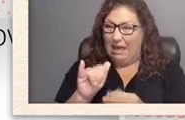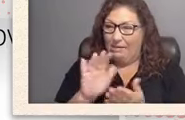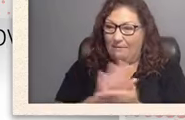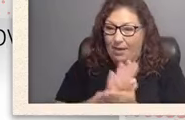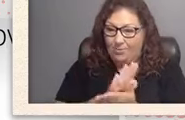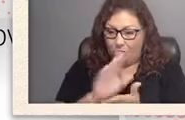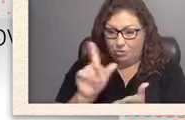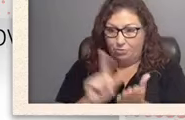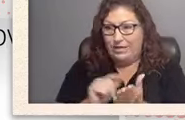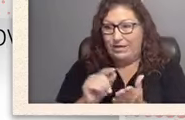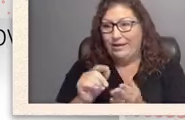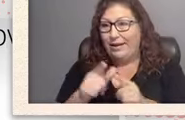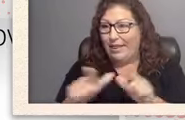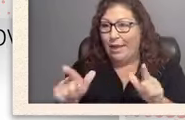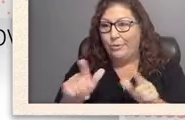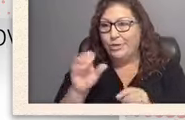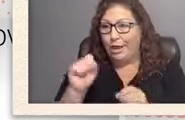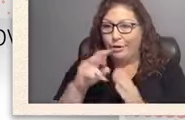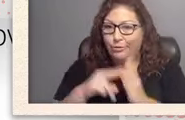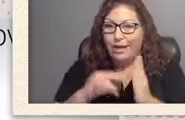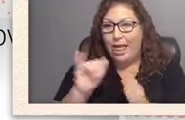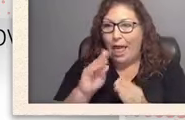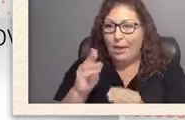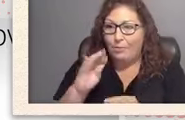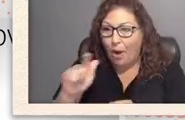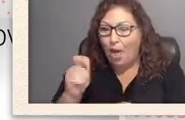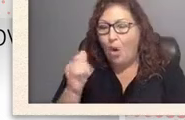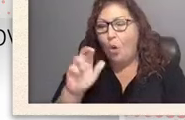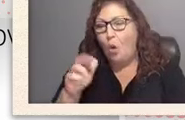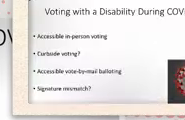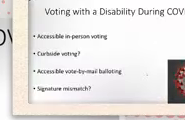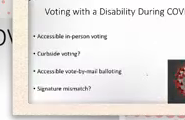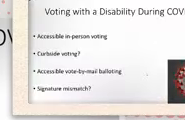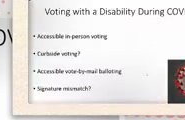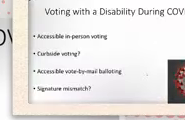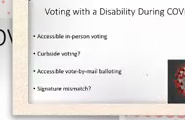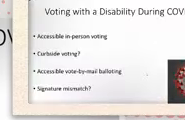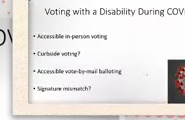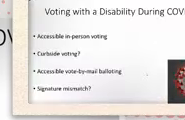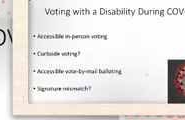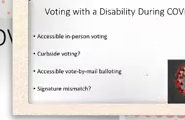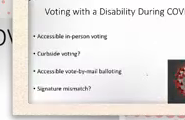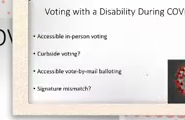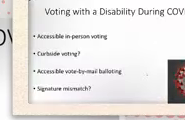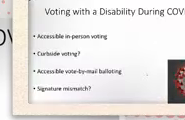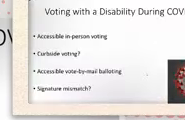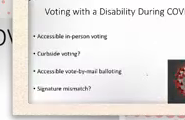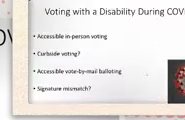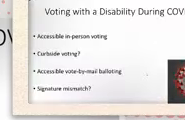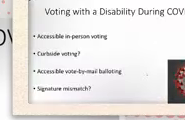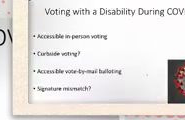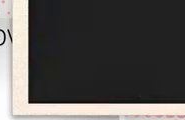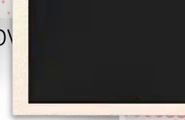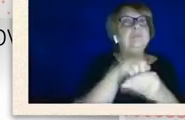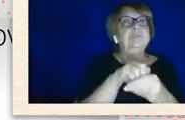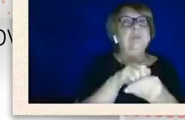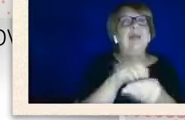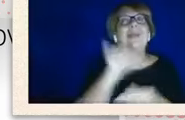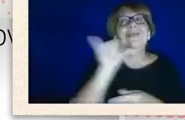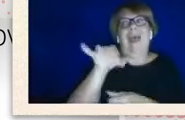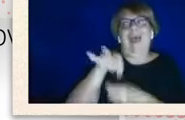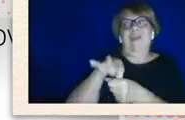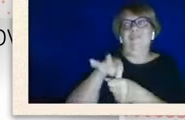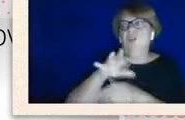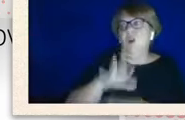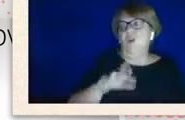read, like Braille, or has some other accessibility design built into it, that voter technically has